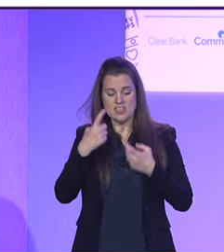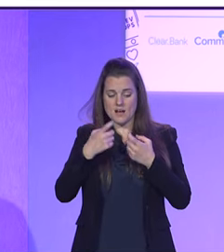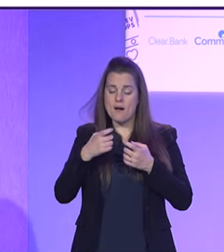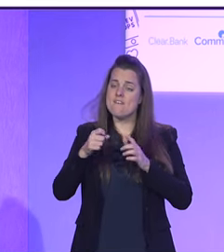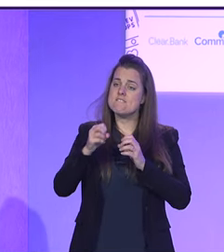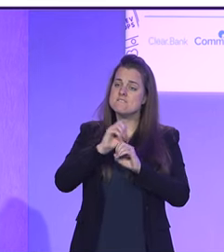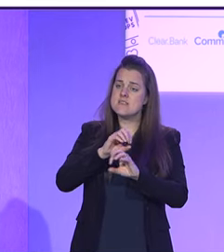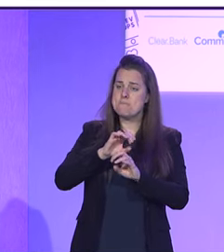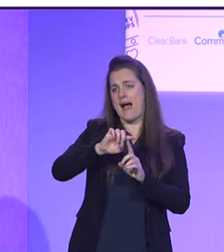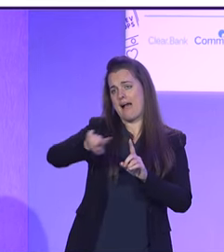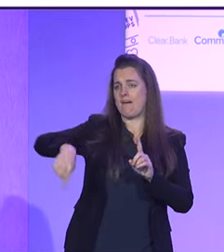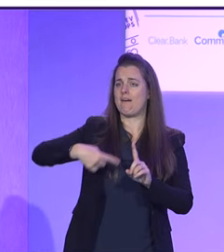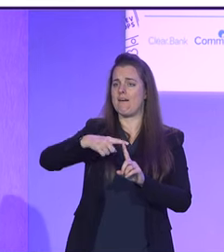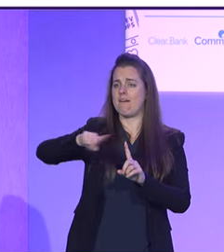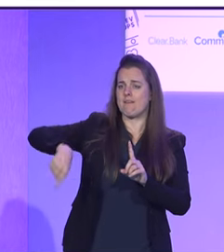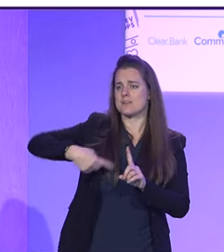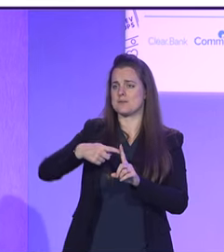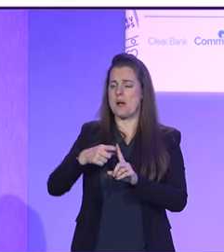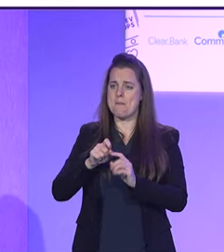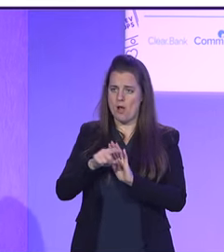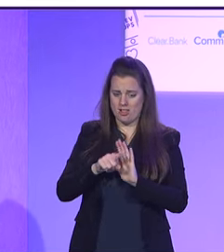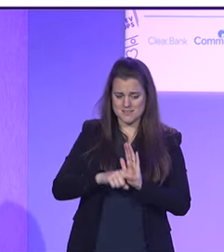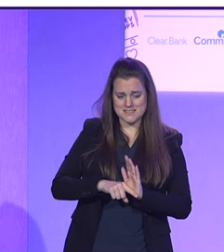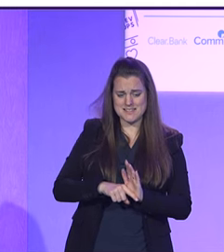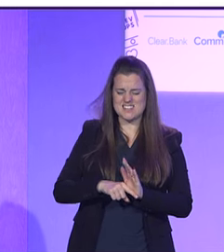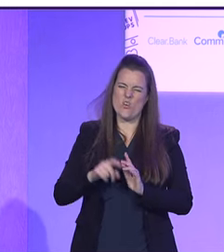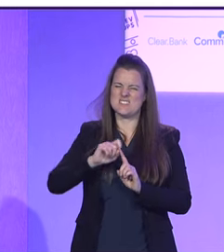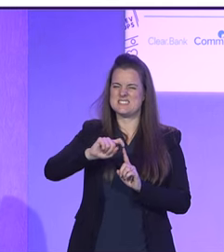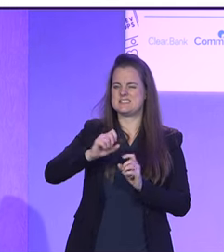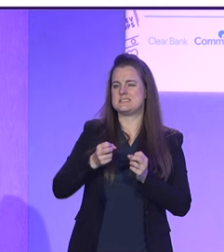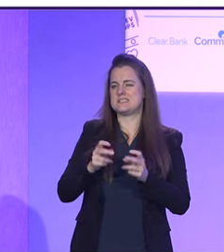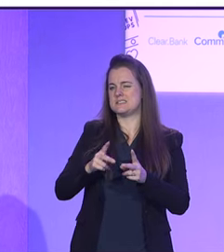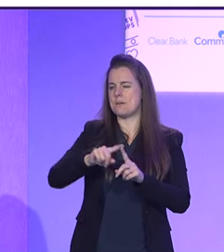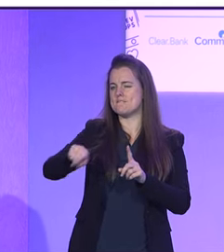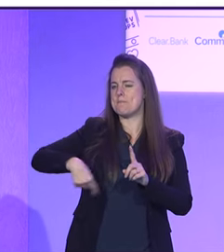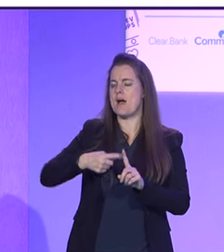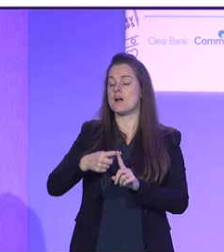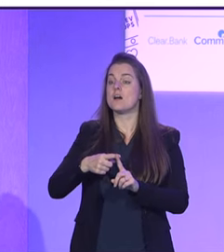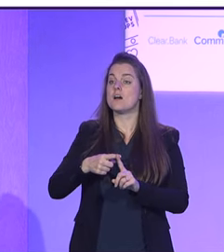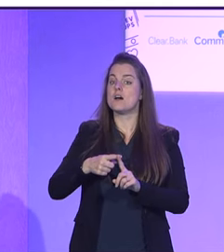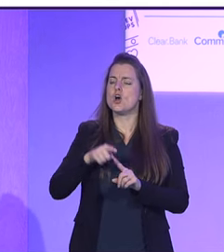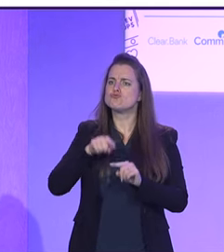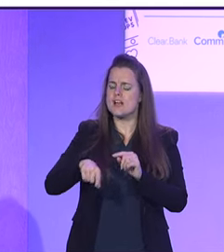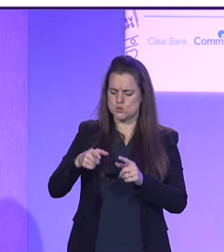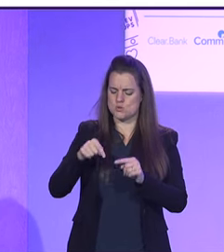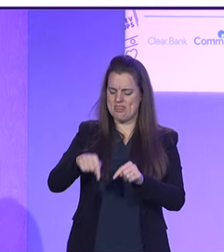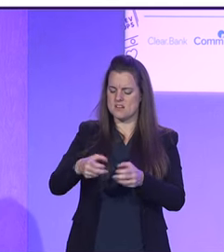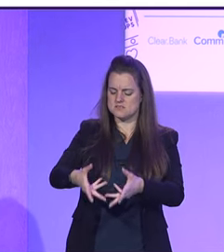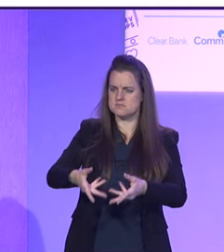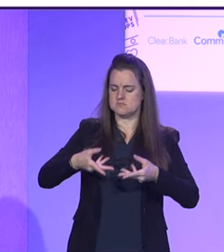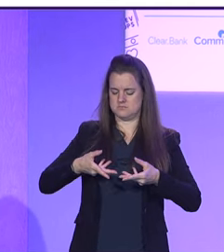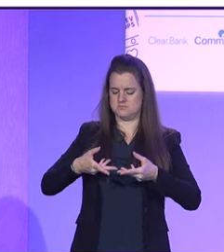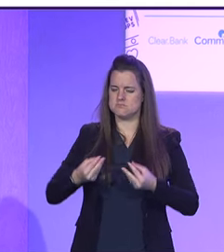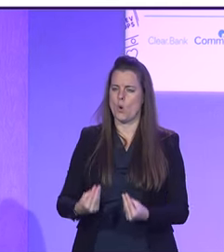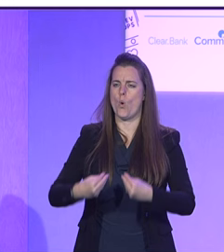This is how they behave. Try to make them yours, right? If you see that there's an extreme state of a stock,